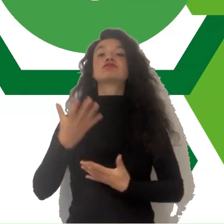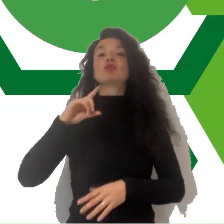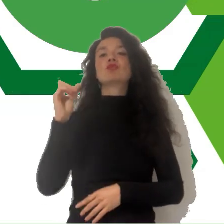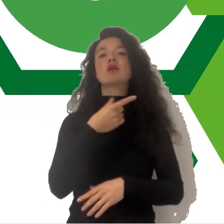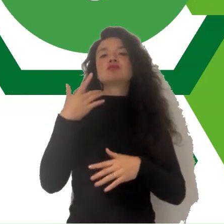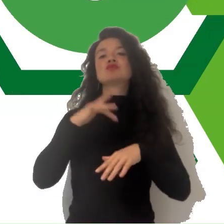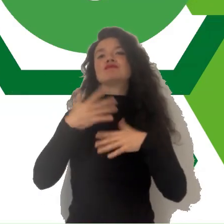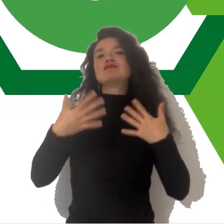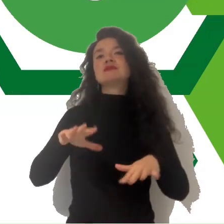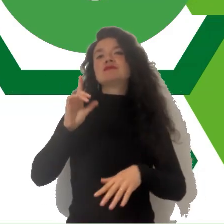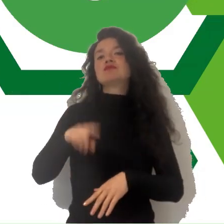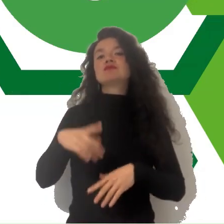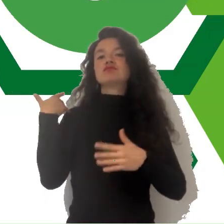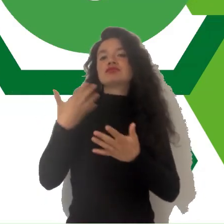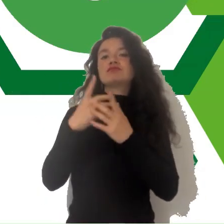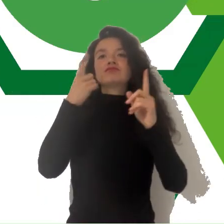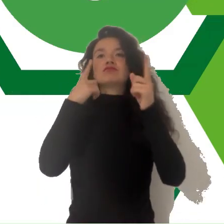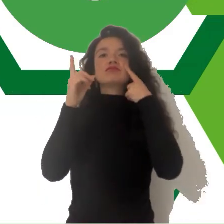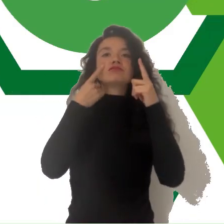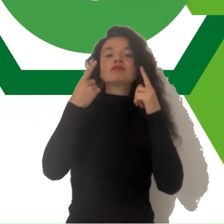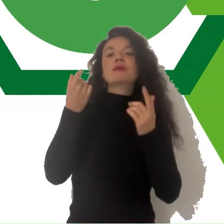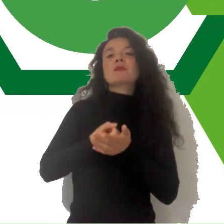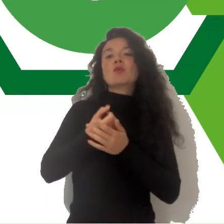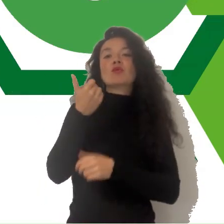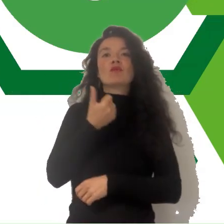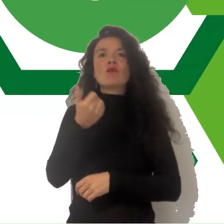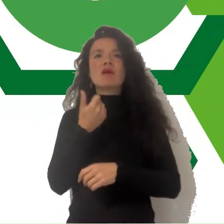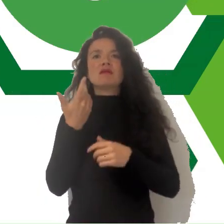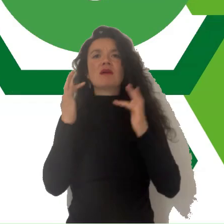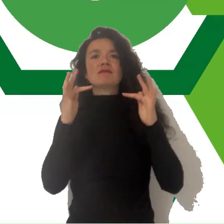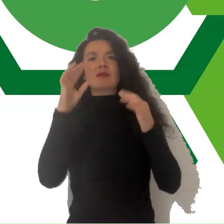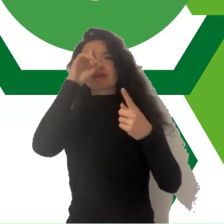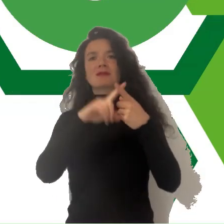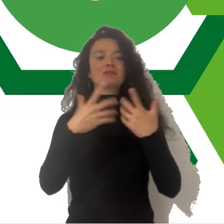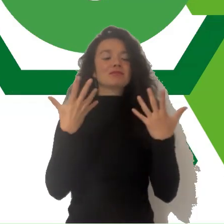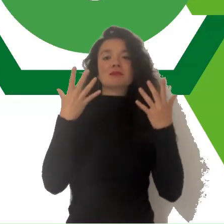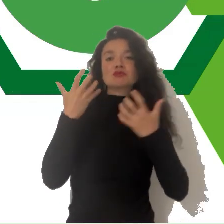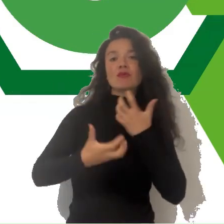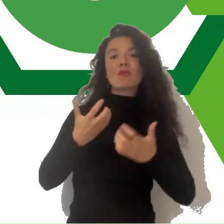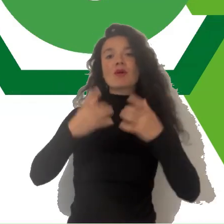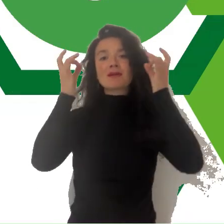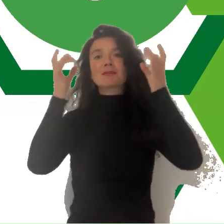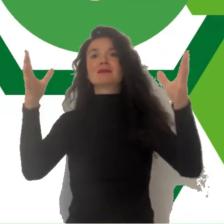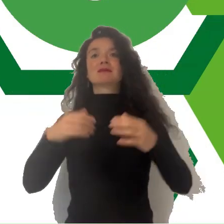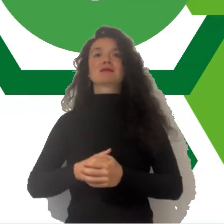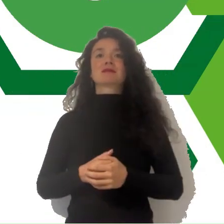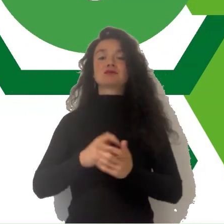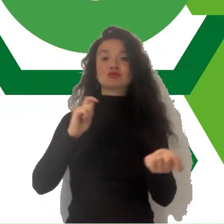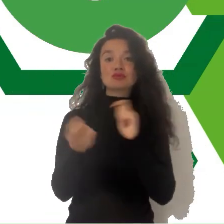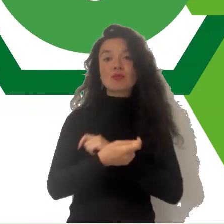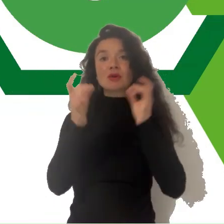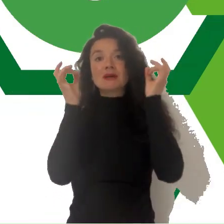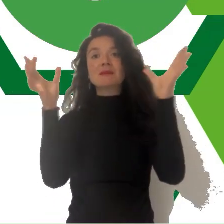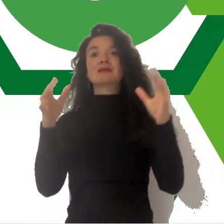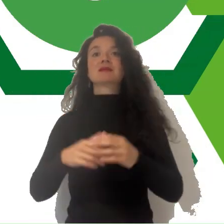major challenges that our world faces these days. And green skills are very important because it can be